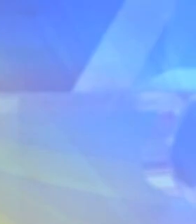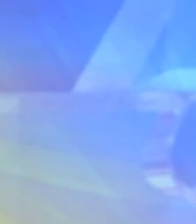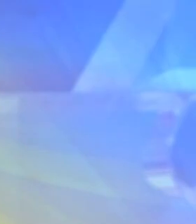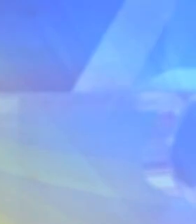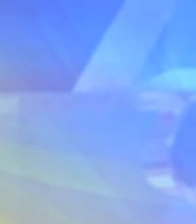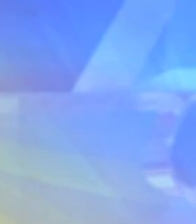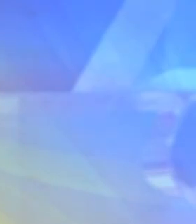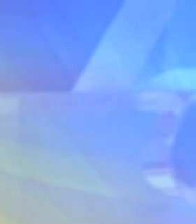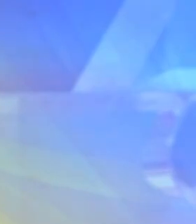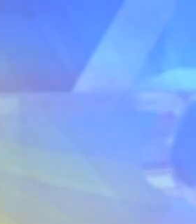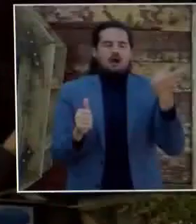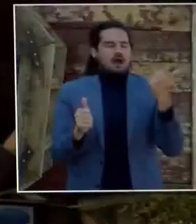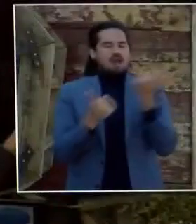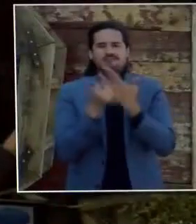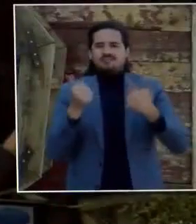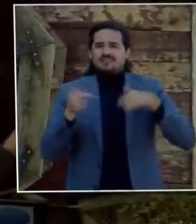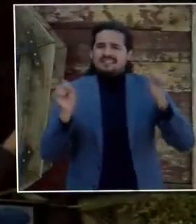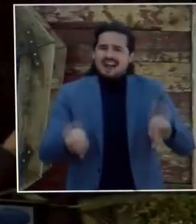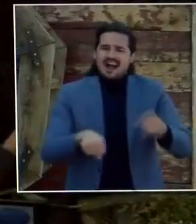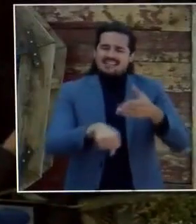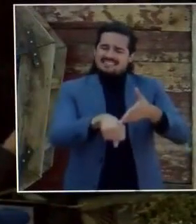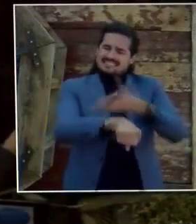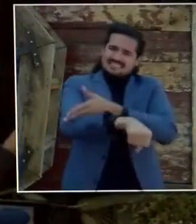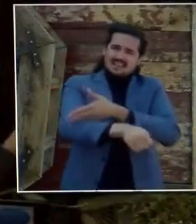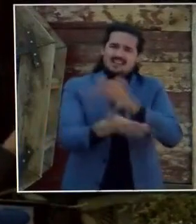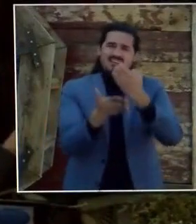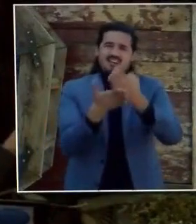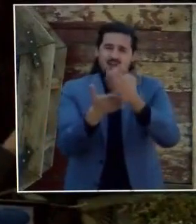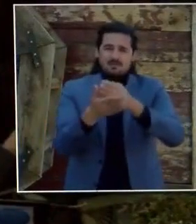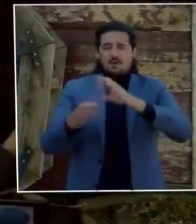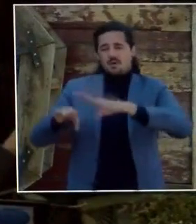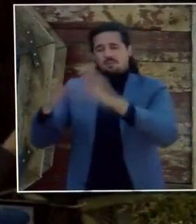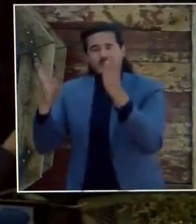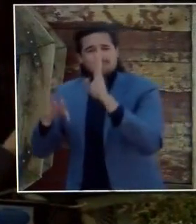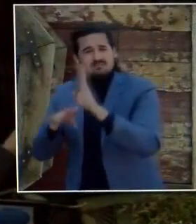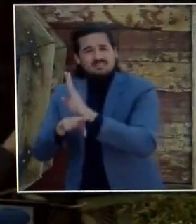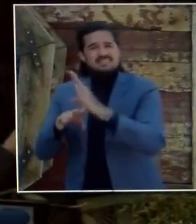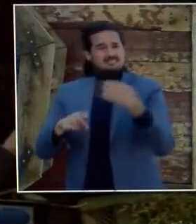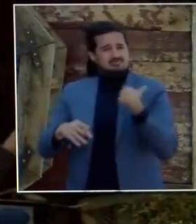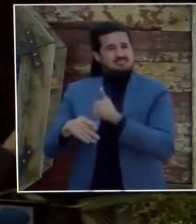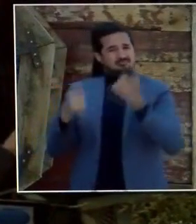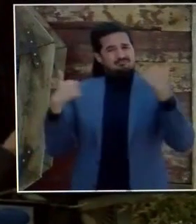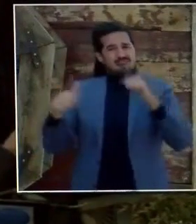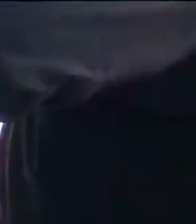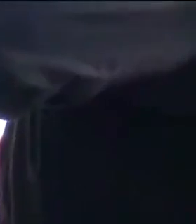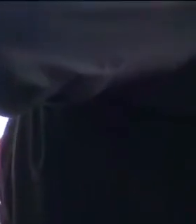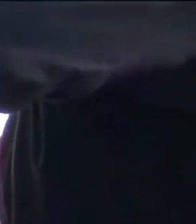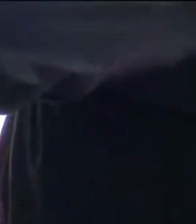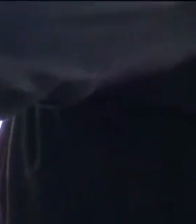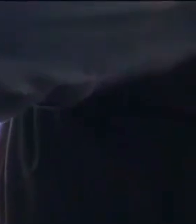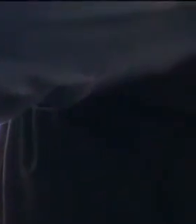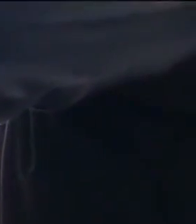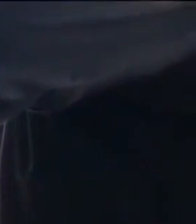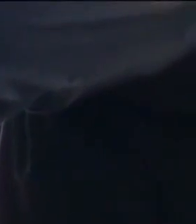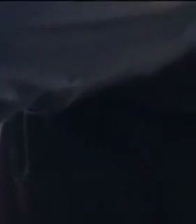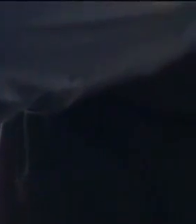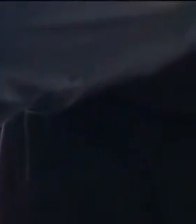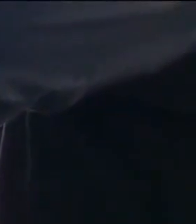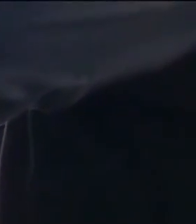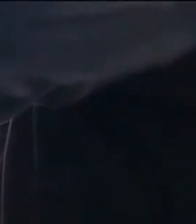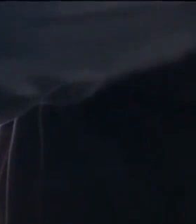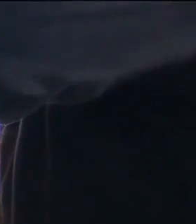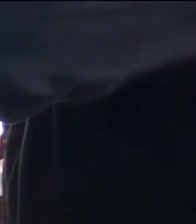him from office. Governor Newsom spoke Wednesday in Fresno about the state's efforts aimed at speeding up